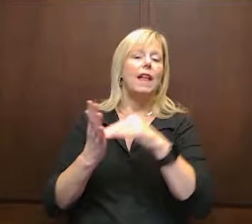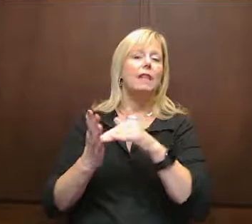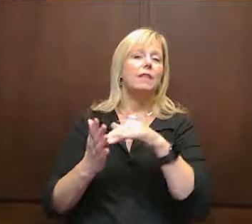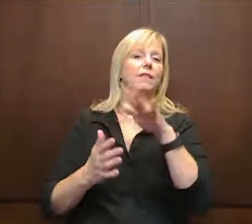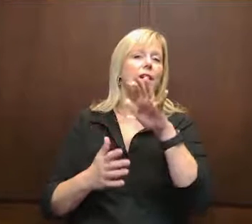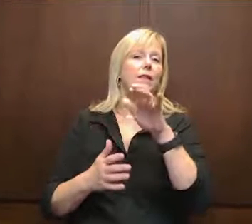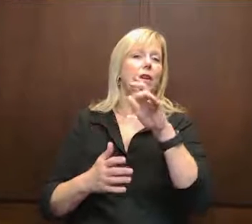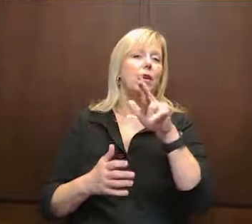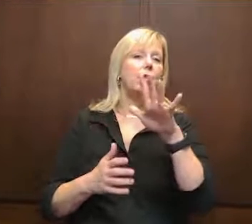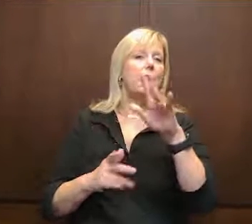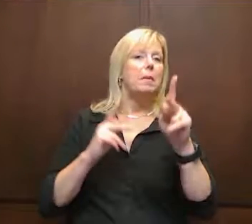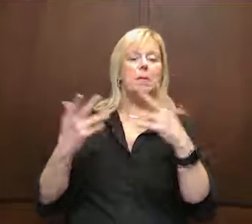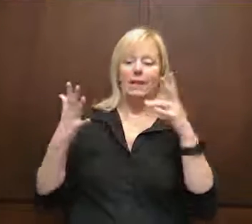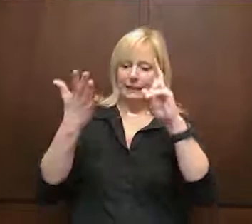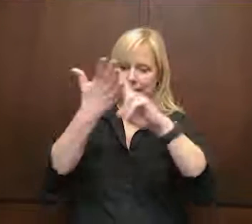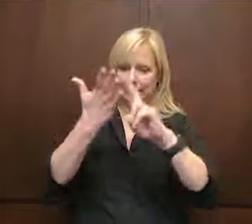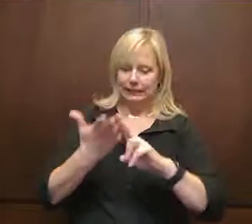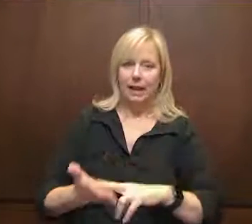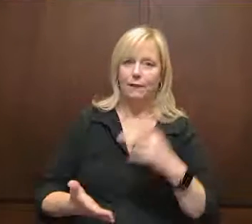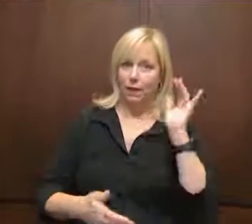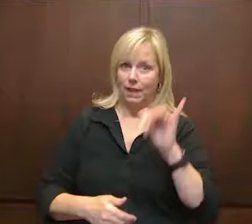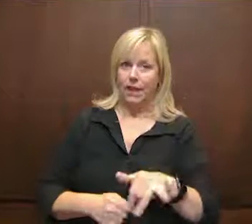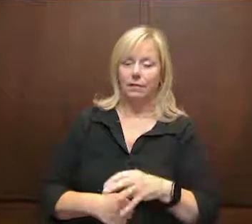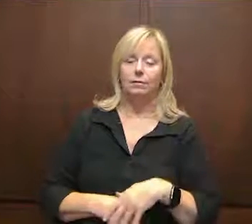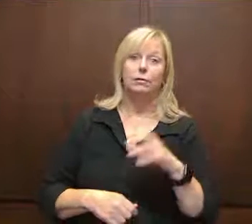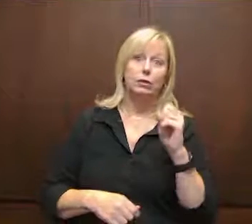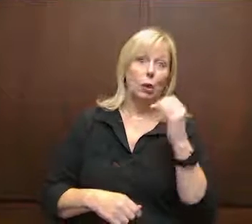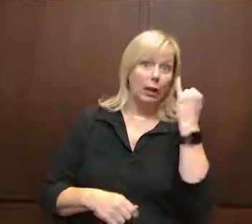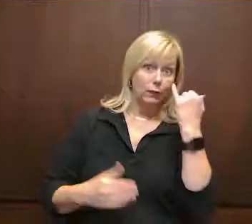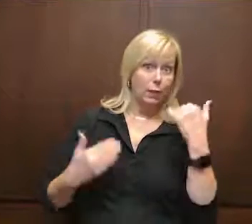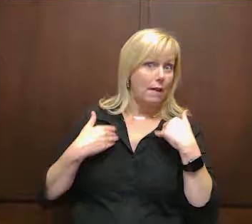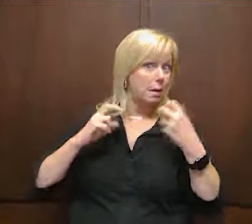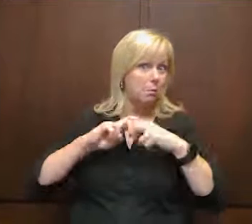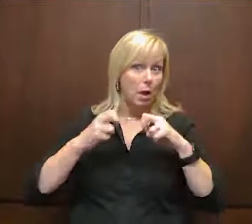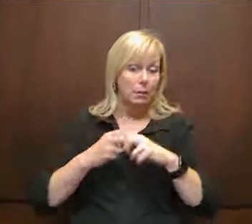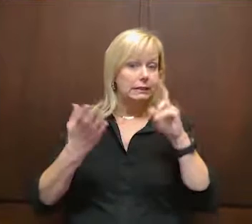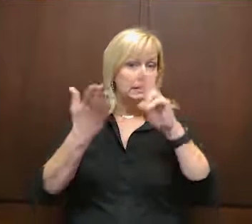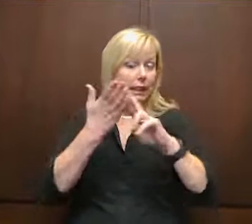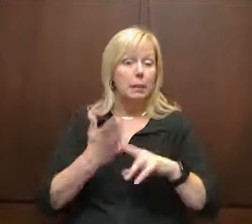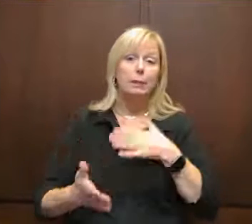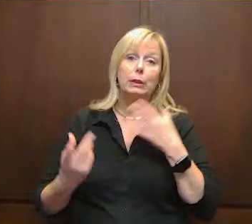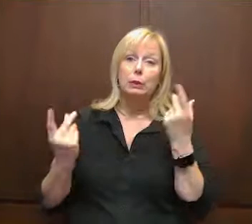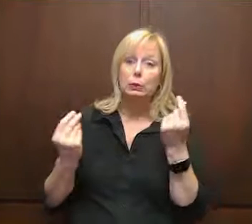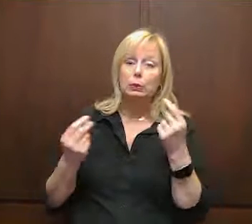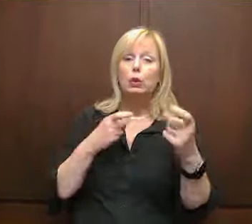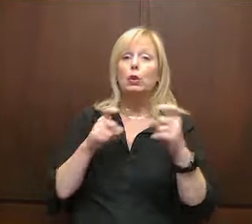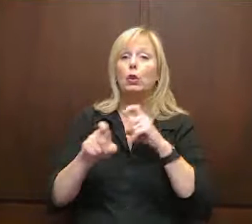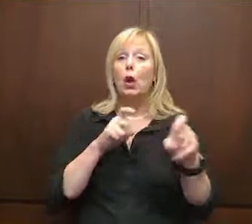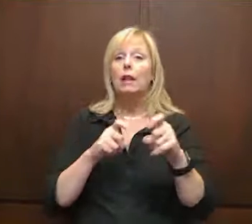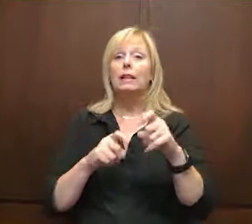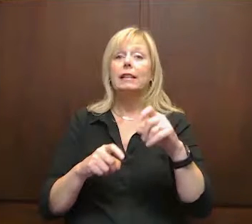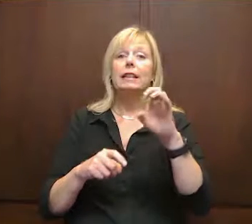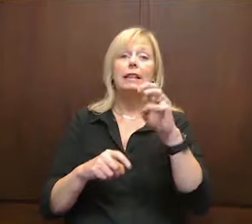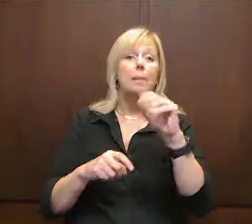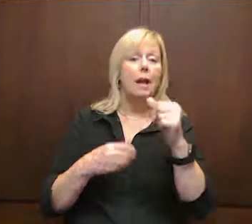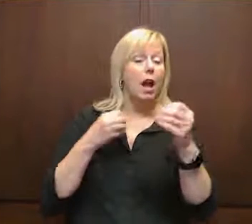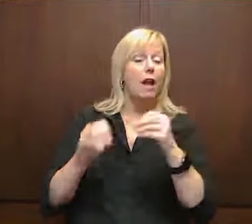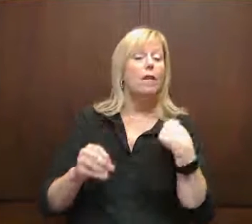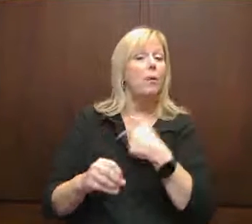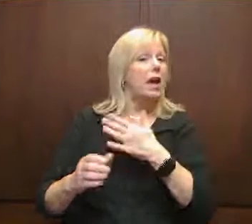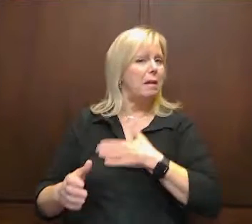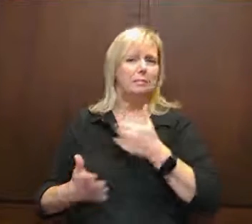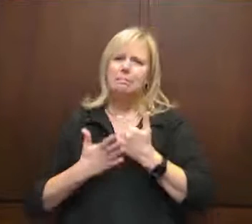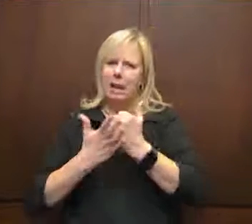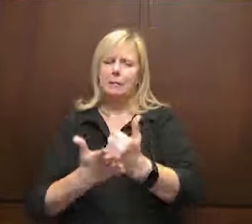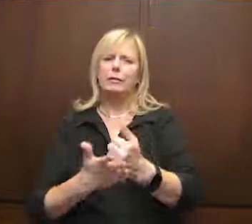20,535 citizens have signed up for that. So if you're having any problem of doing that, you can call the EMA office here, and we'll help you